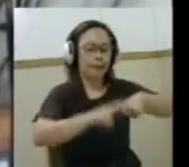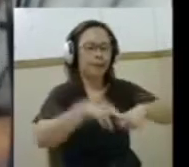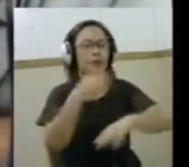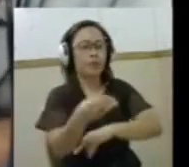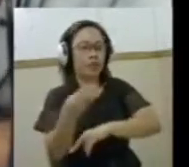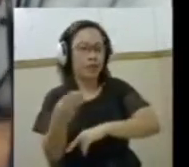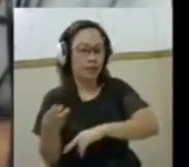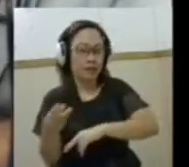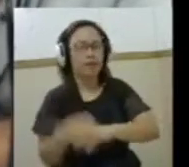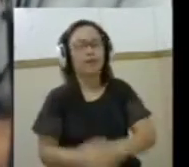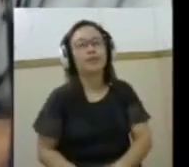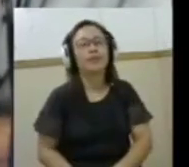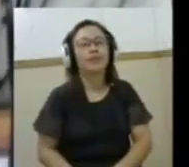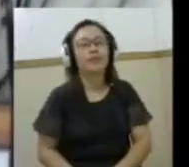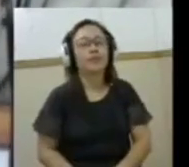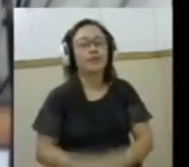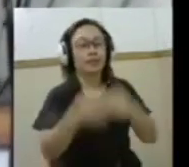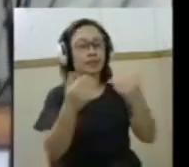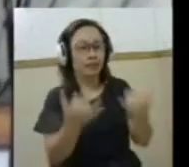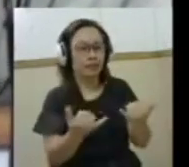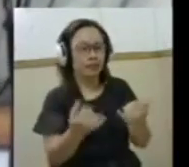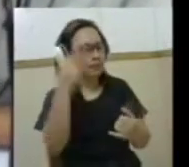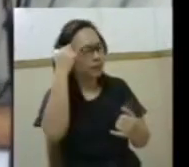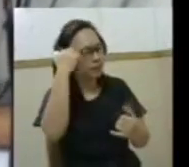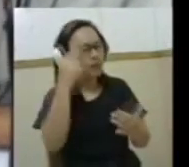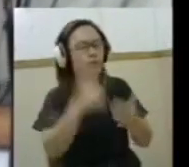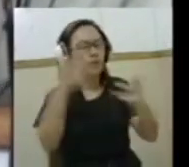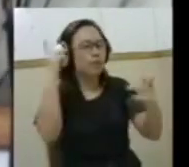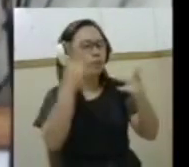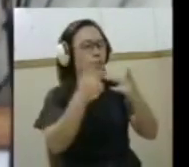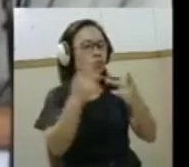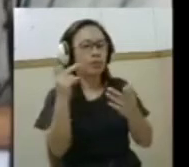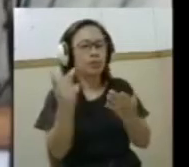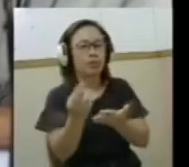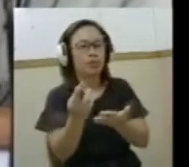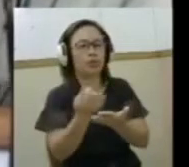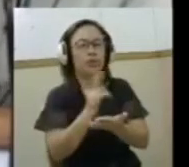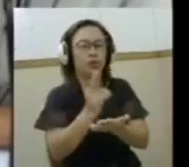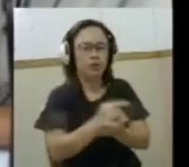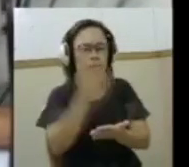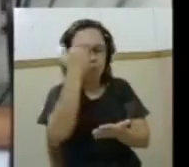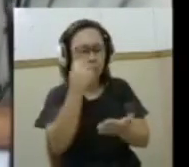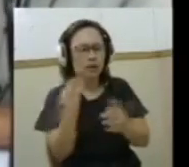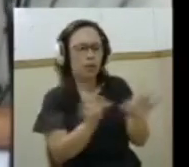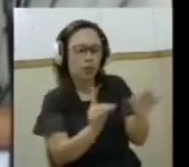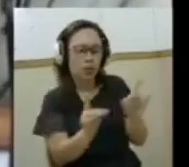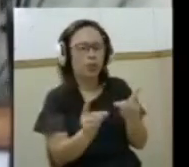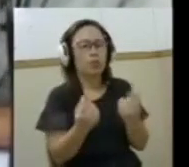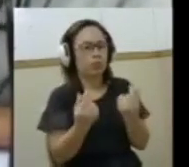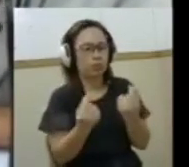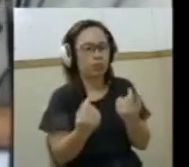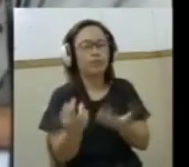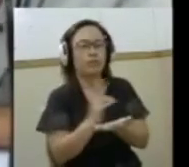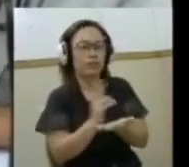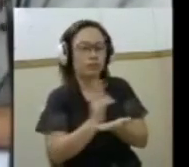material. That's right. Now, Sir Steve, what do you think is the purpose of having research? Why do we need to do research? Well, Ma'am